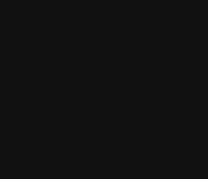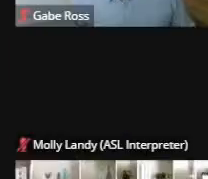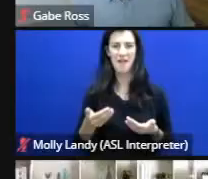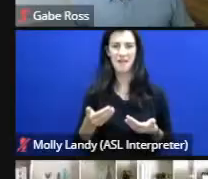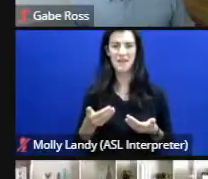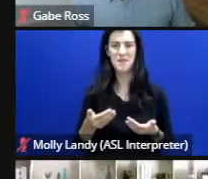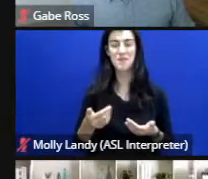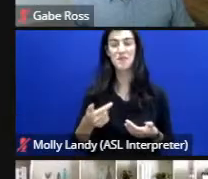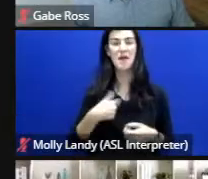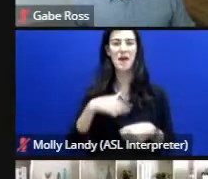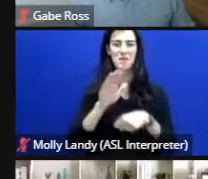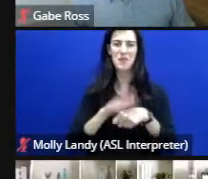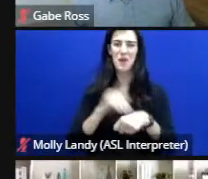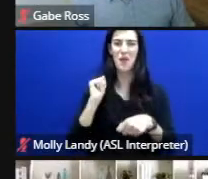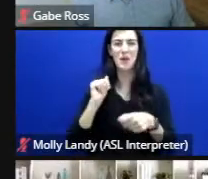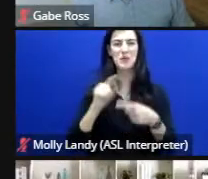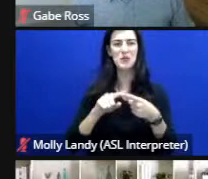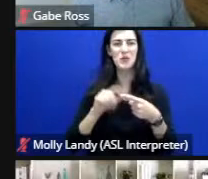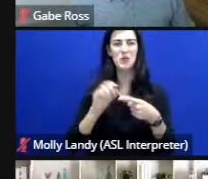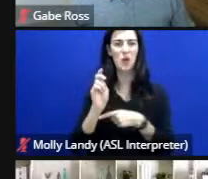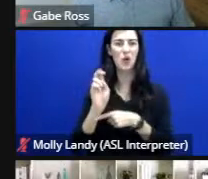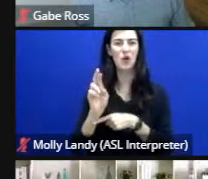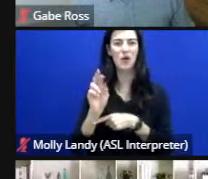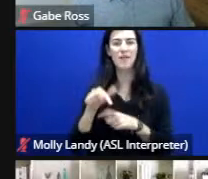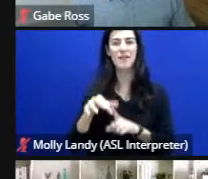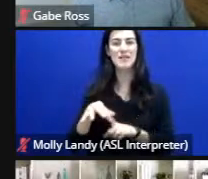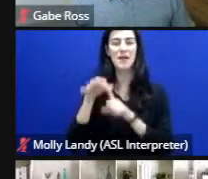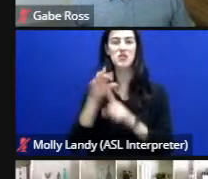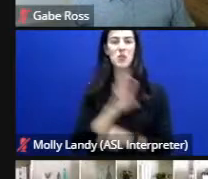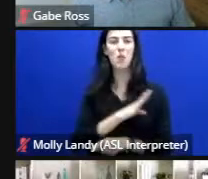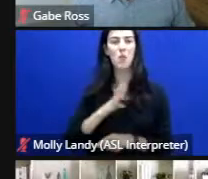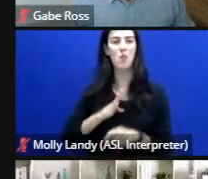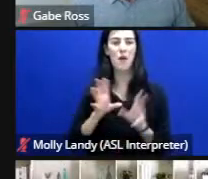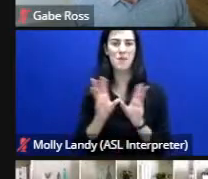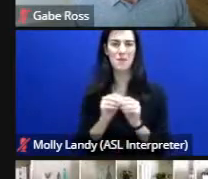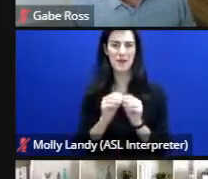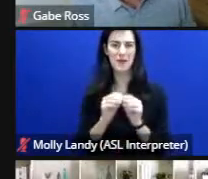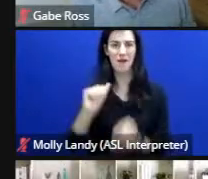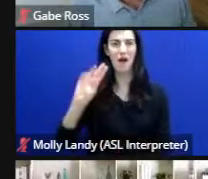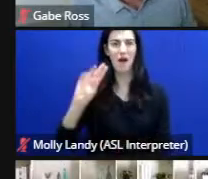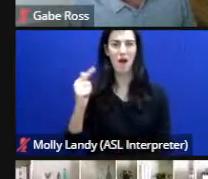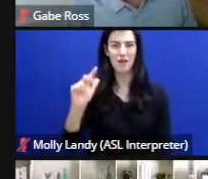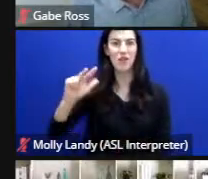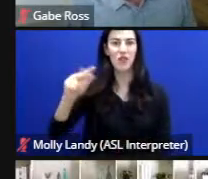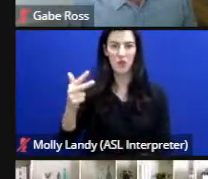am calling to order the special board meeting of August 3rd at 4 p.m.